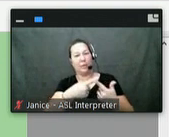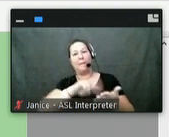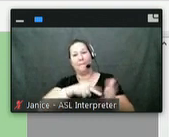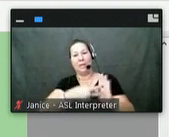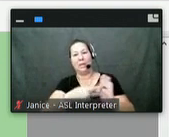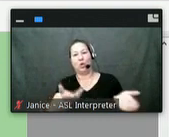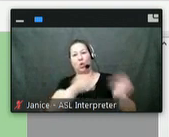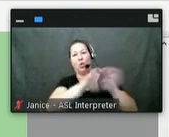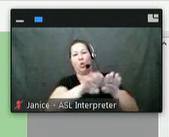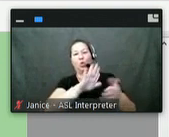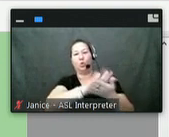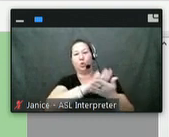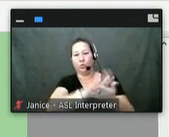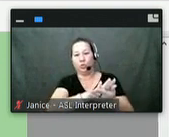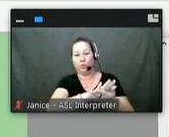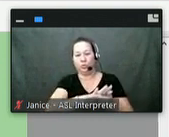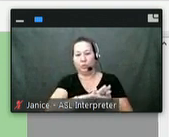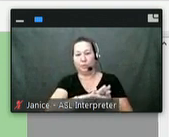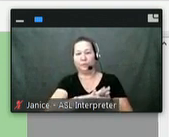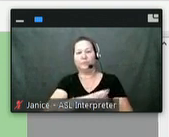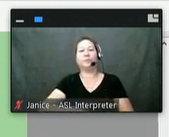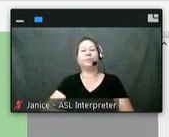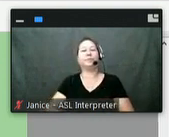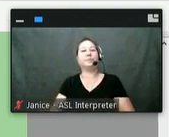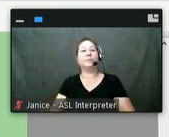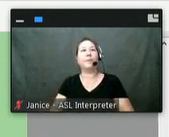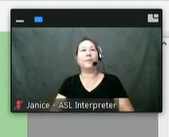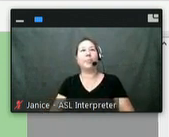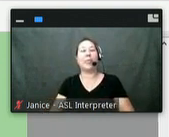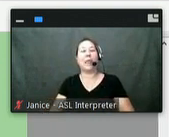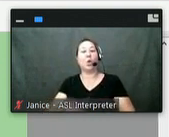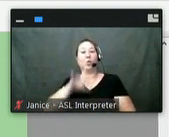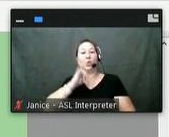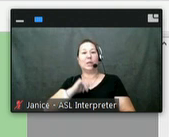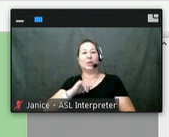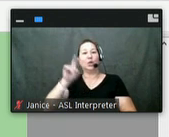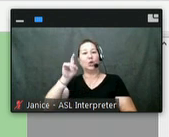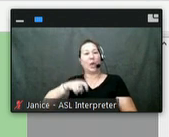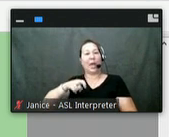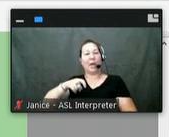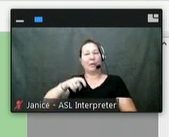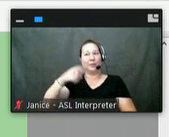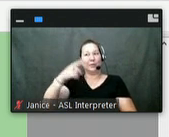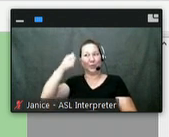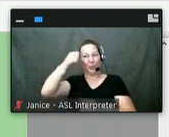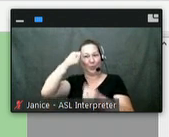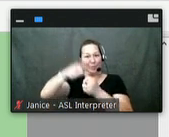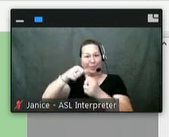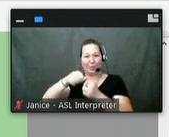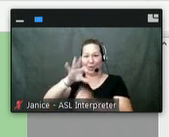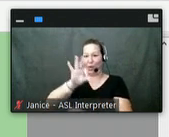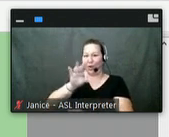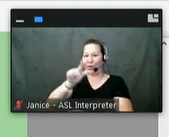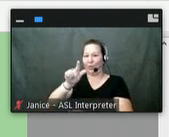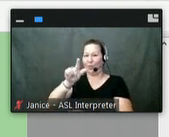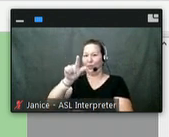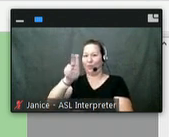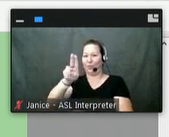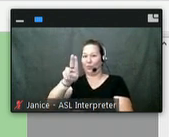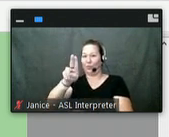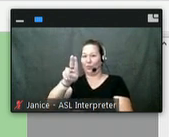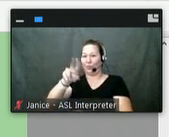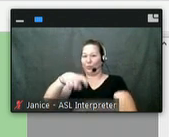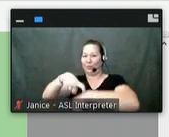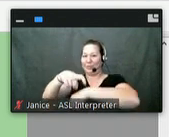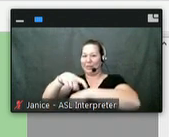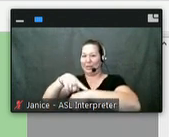district. And the other thing that we have to live with is the reality of flu season. Flu season starts October. And the indicators are that this is